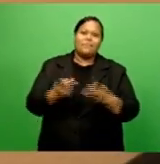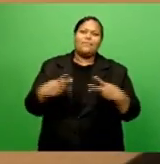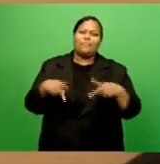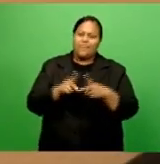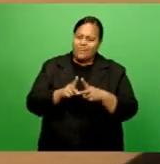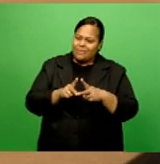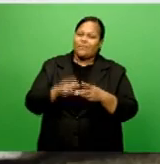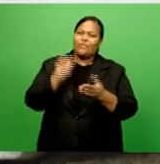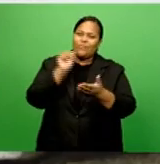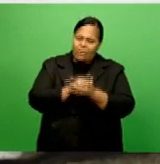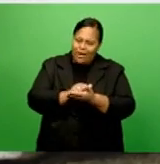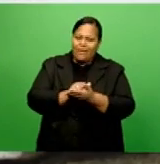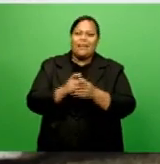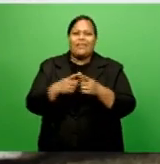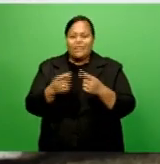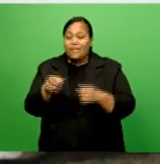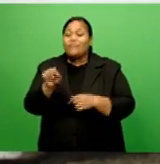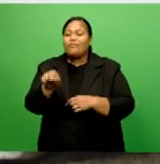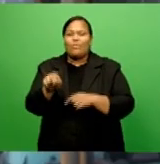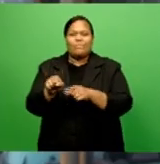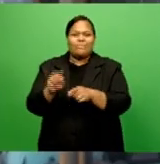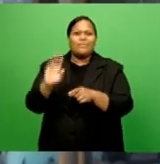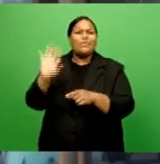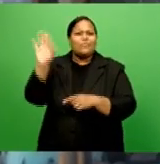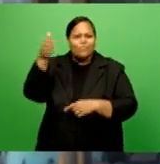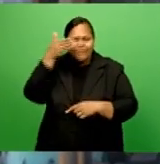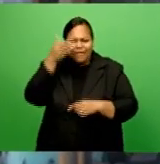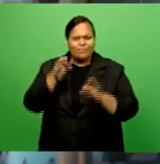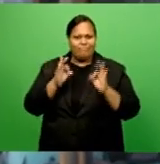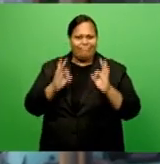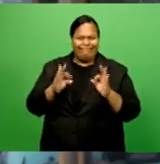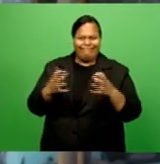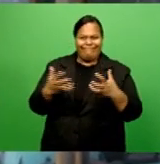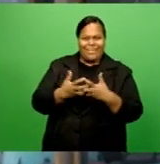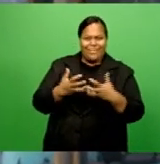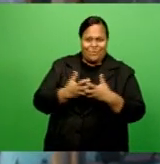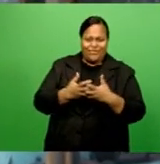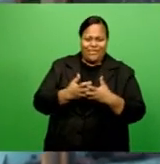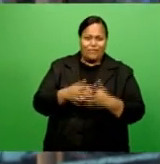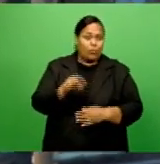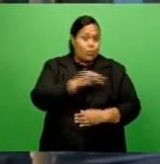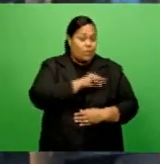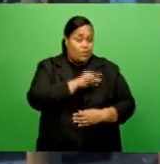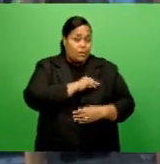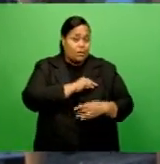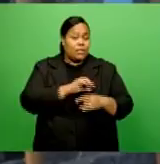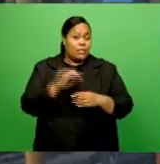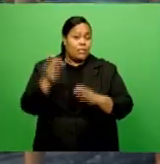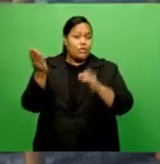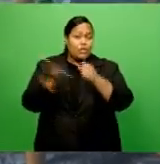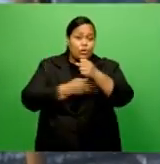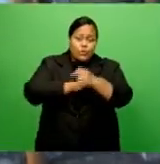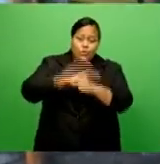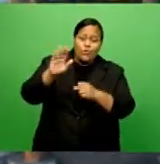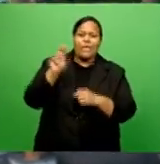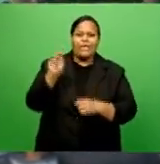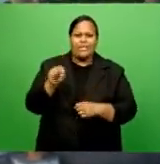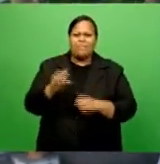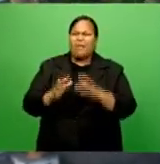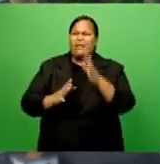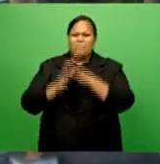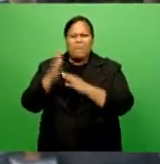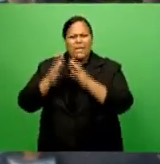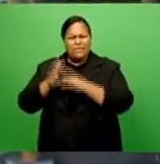and we get the right result. Mill upgrades will help improve the sugar quality. However, burnt cane being delivered to the mills remain an